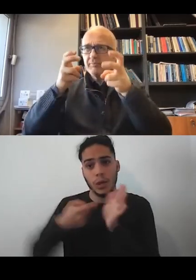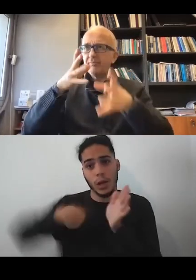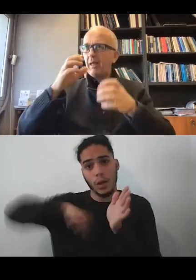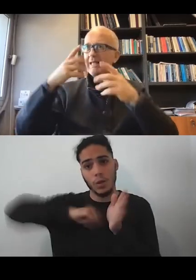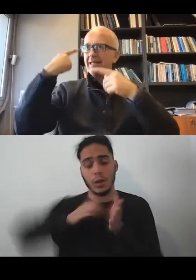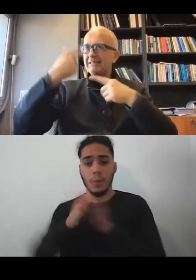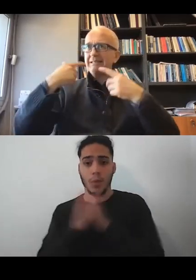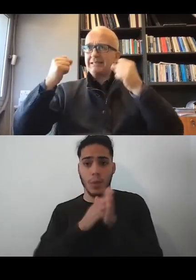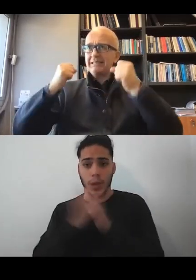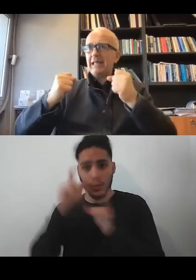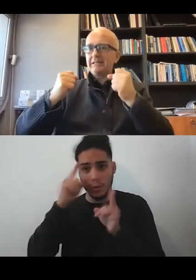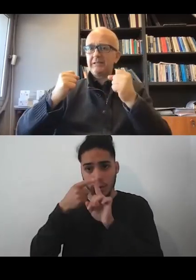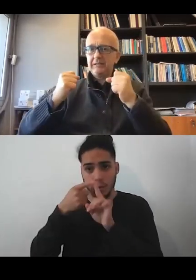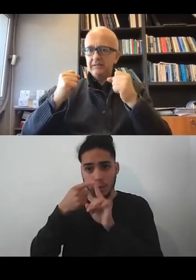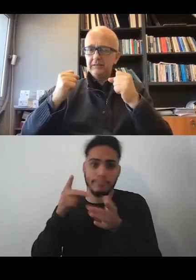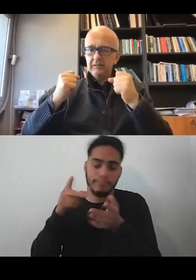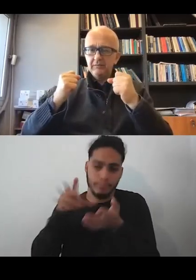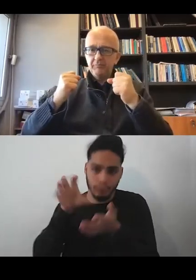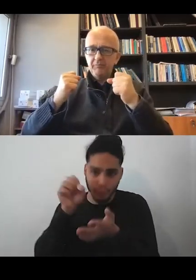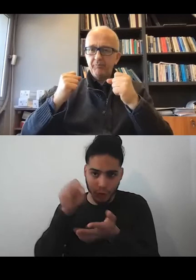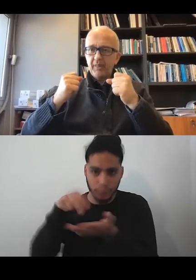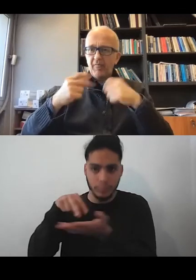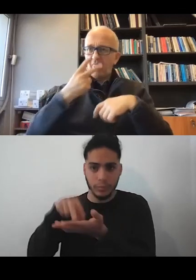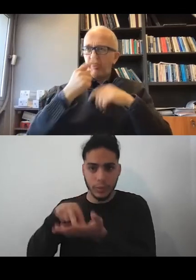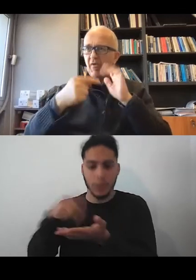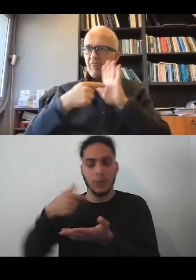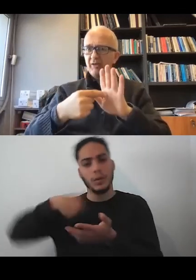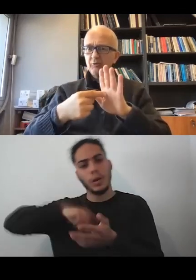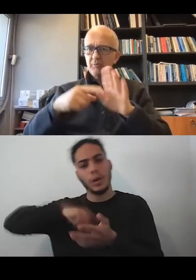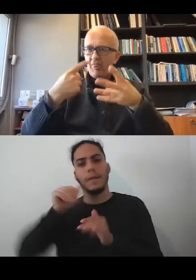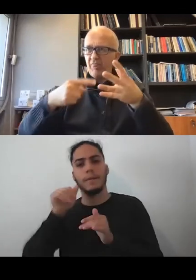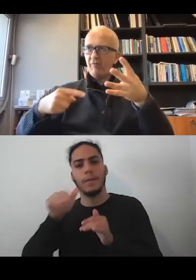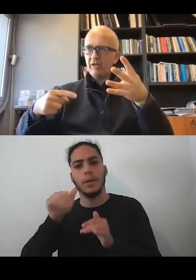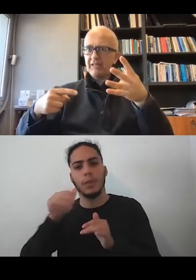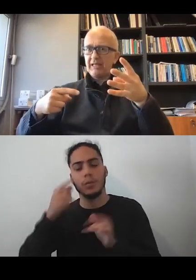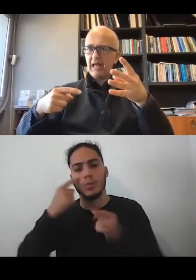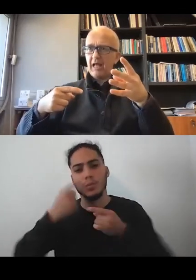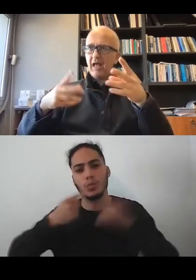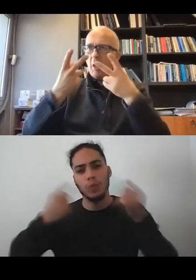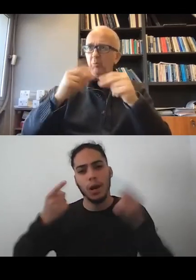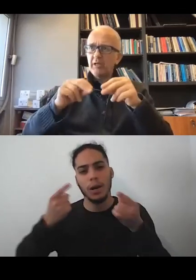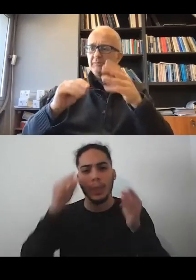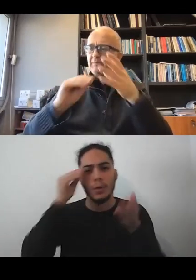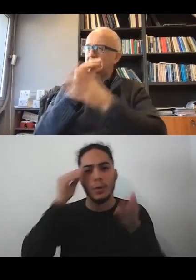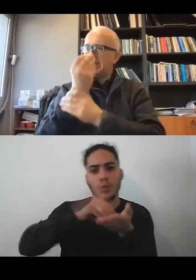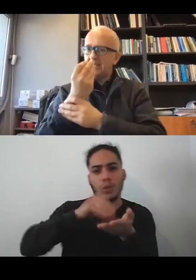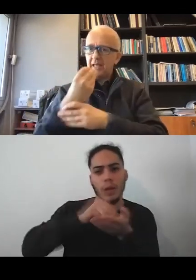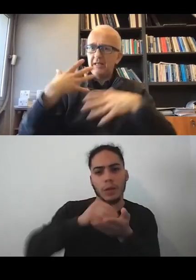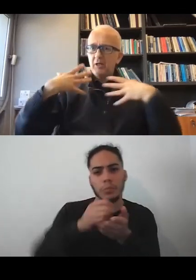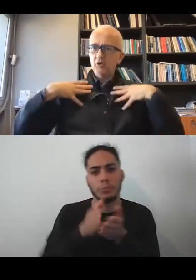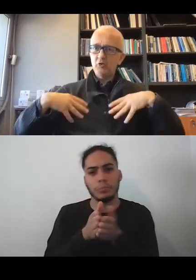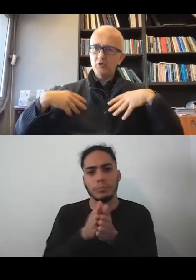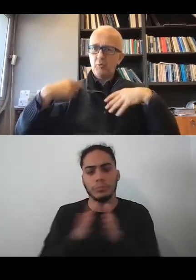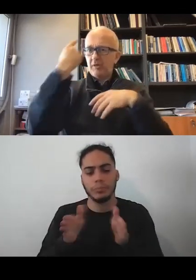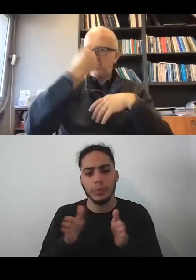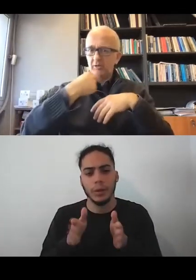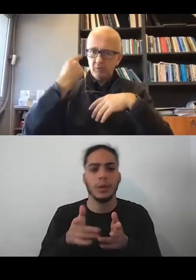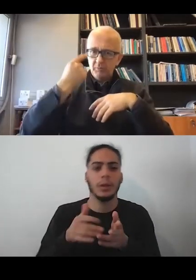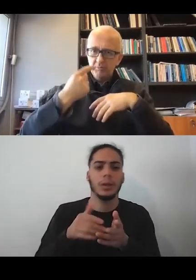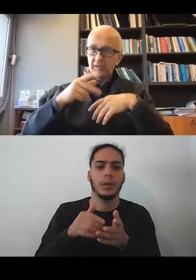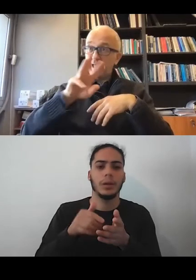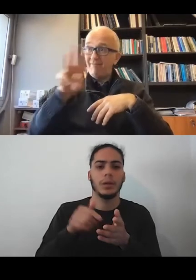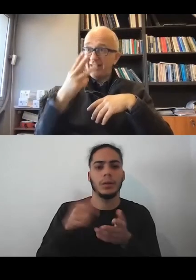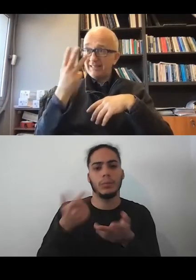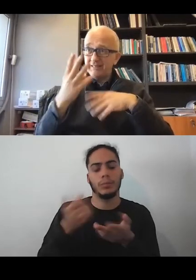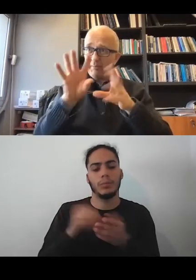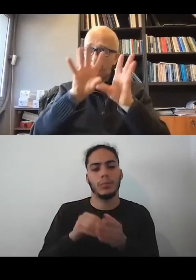We will demonstrate separate results for the hands, the body, and the face, and the integrated results at the end of this